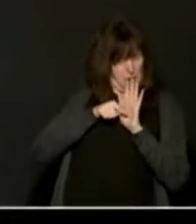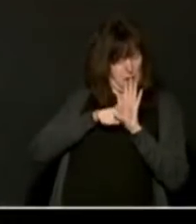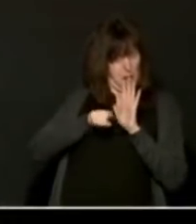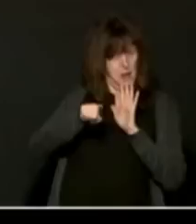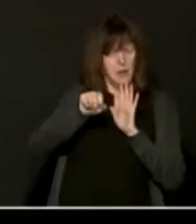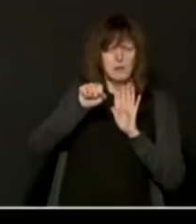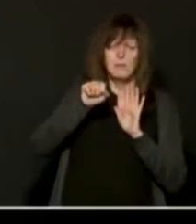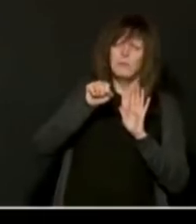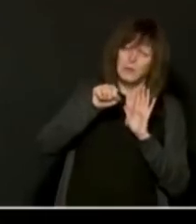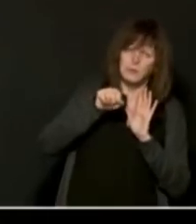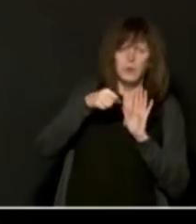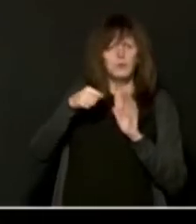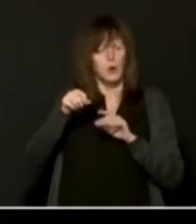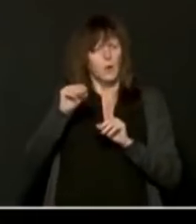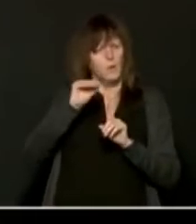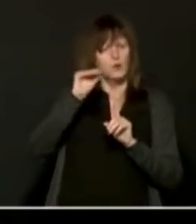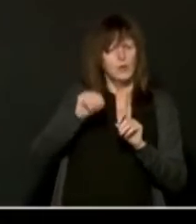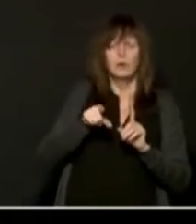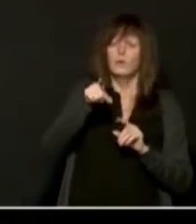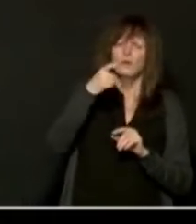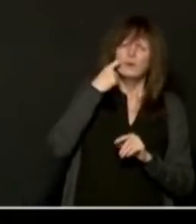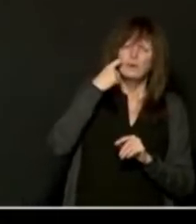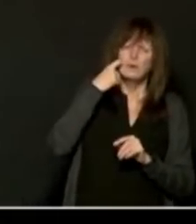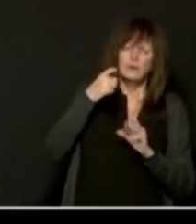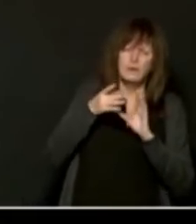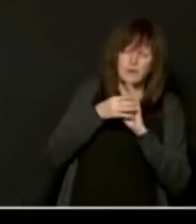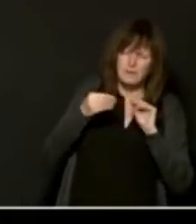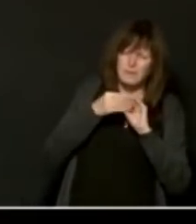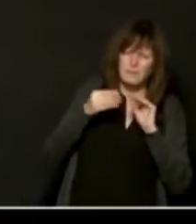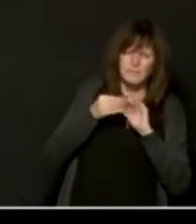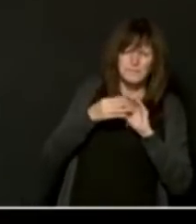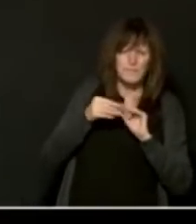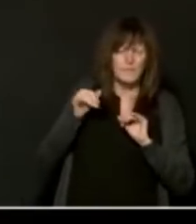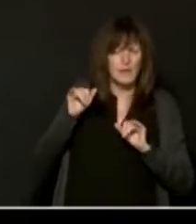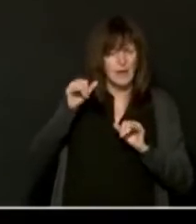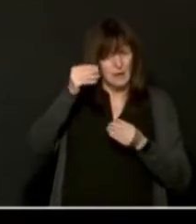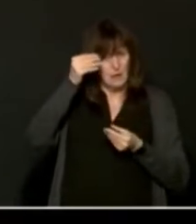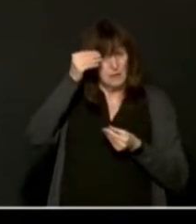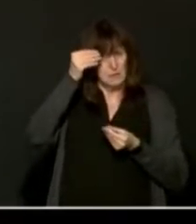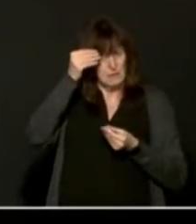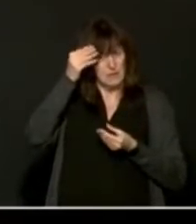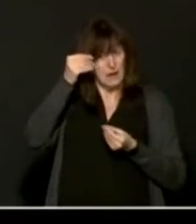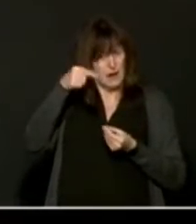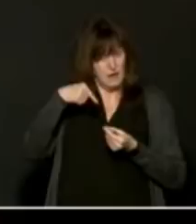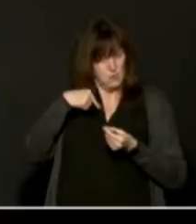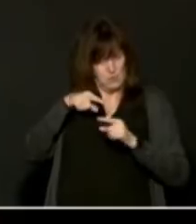Heyer was saying, that the data that we're relying on shows a 70%